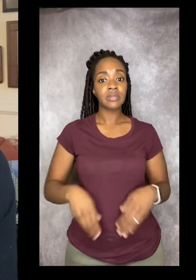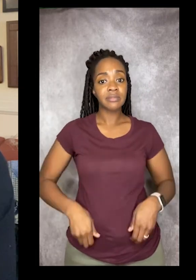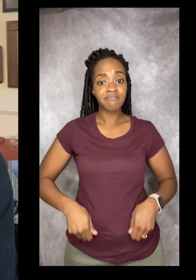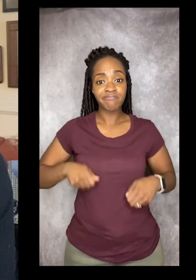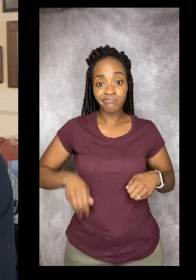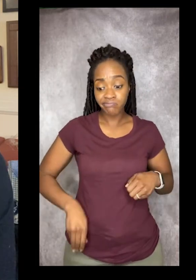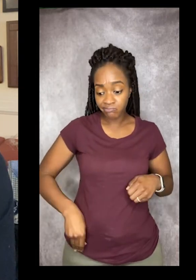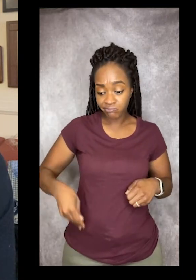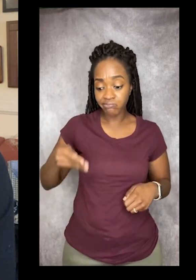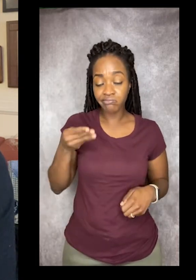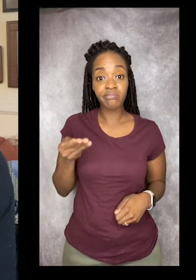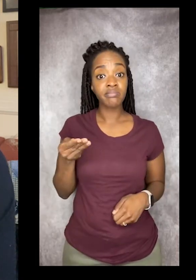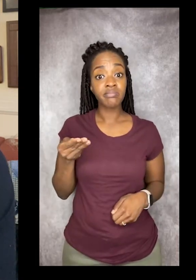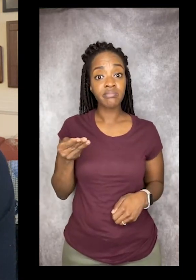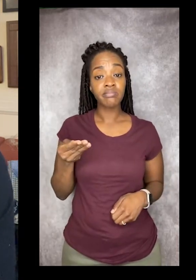his pocket.